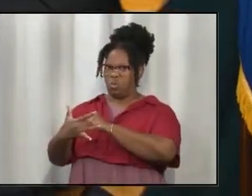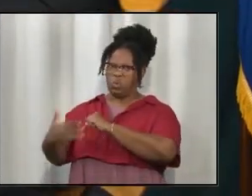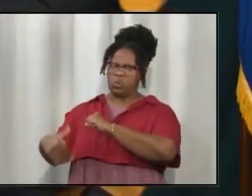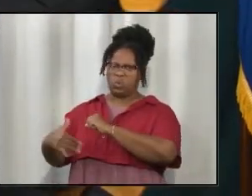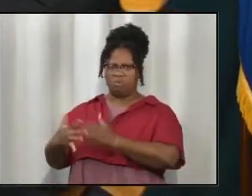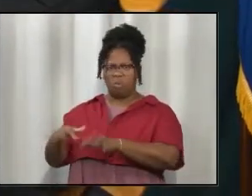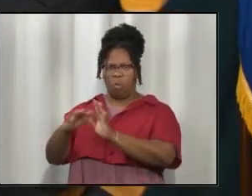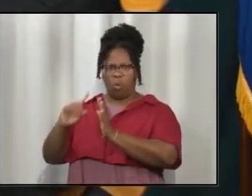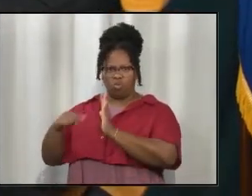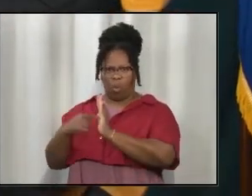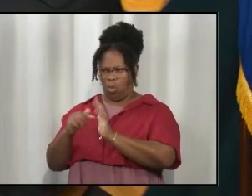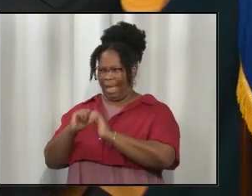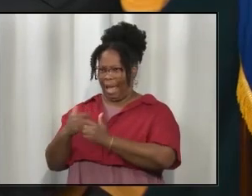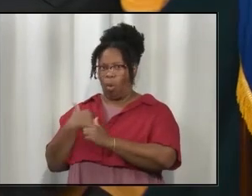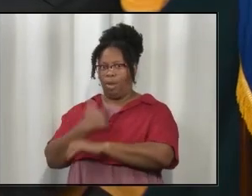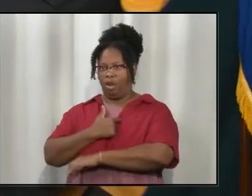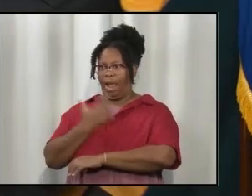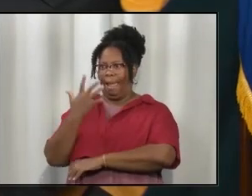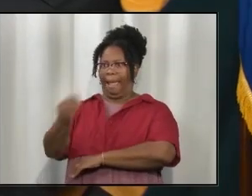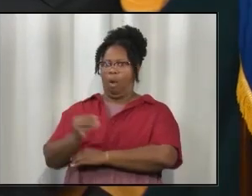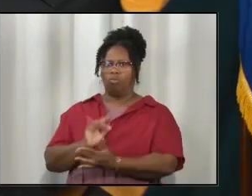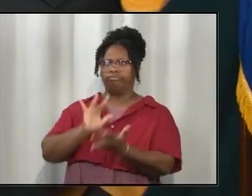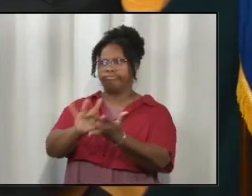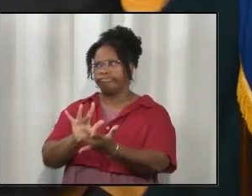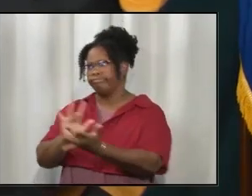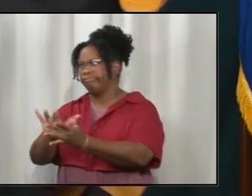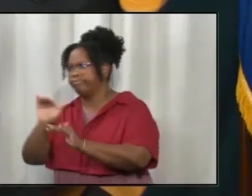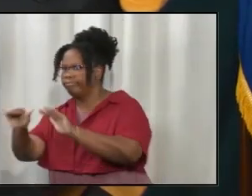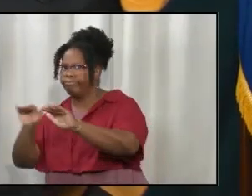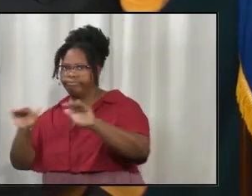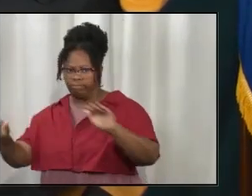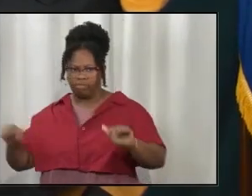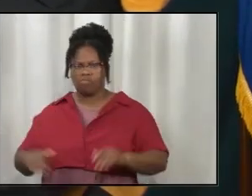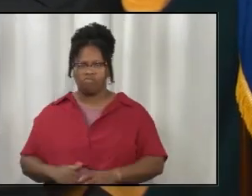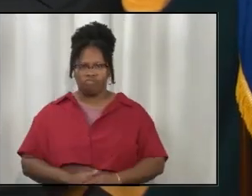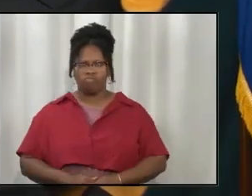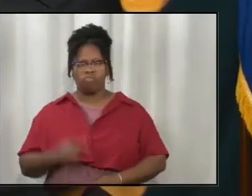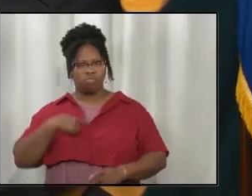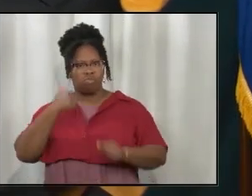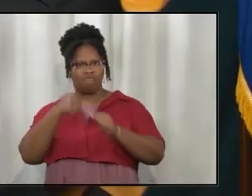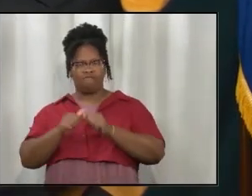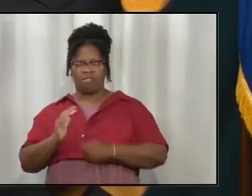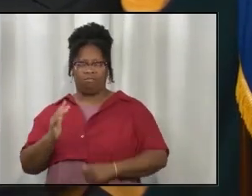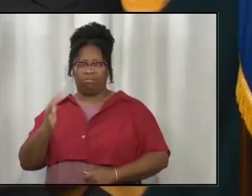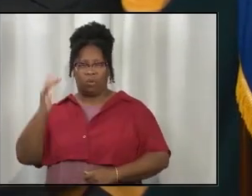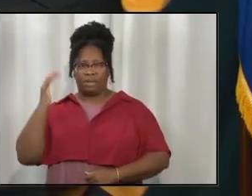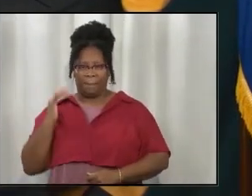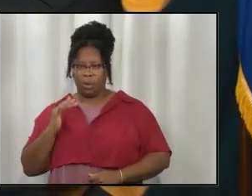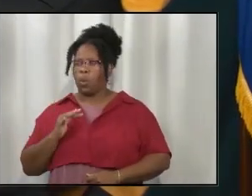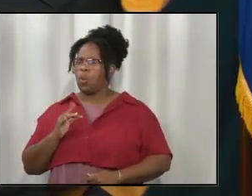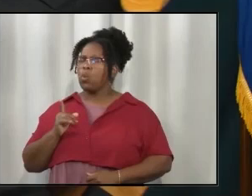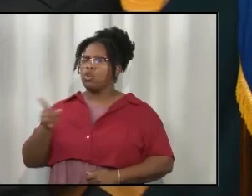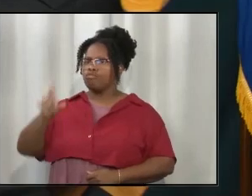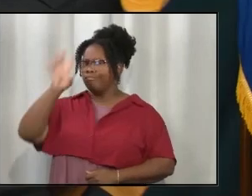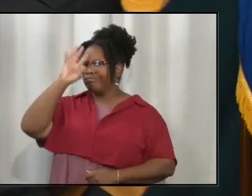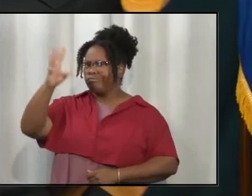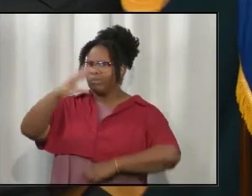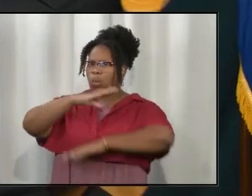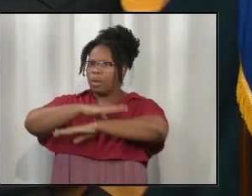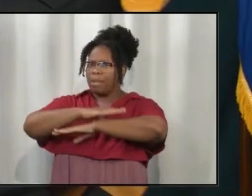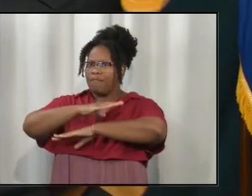in how we're out conducting outreach, and I remember a long time ago, you came up with a